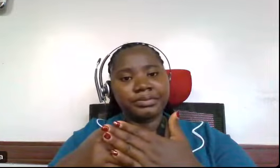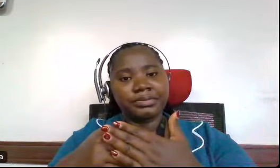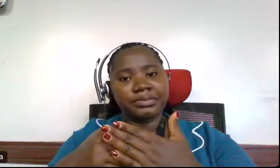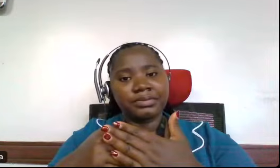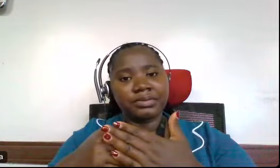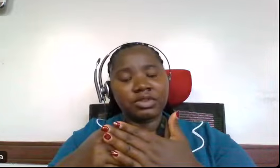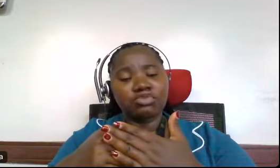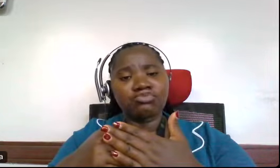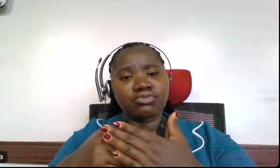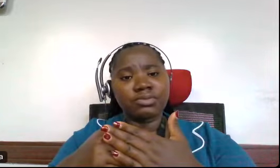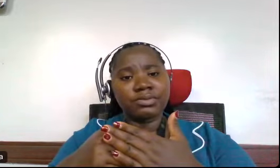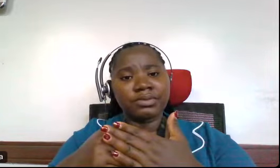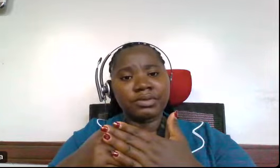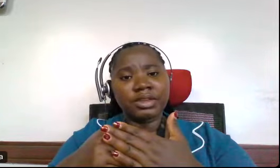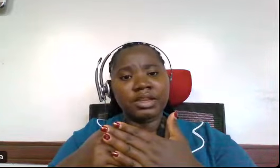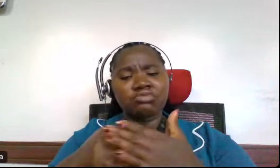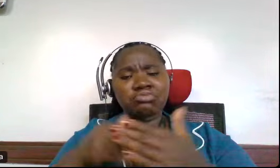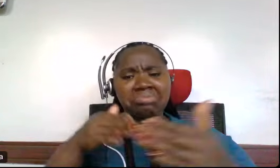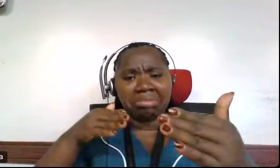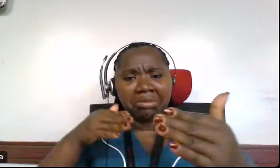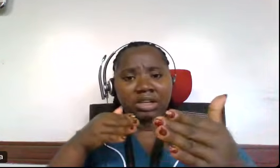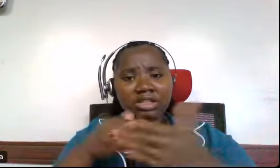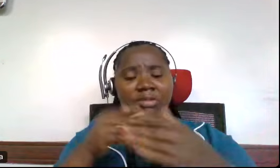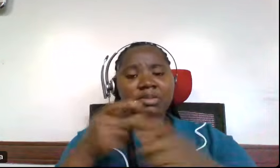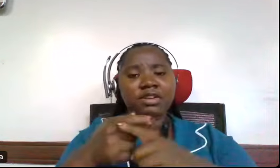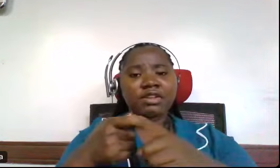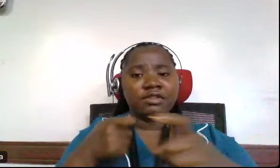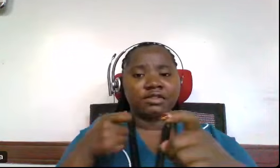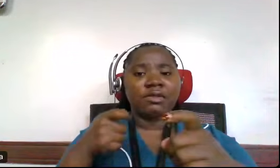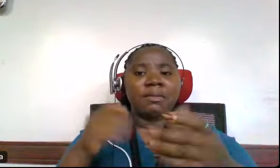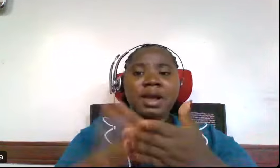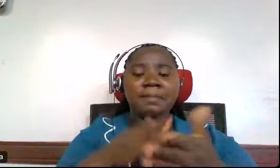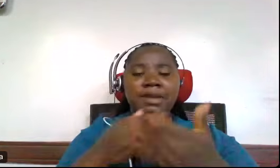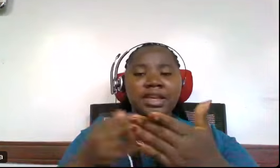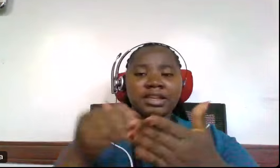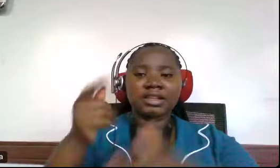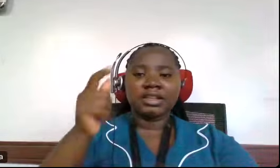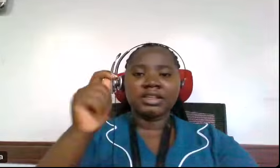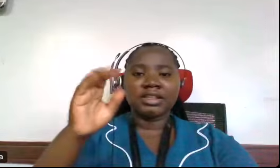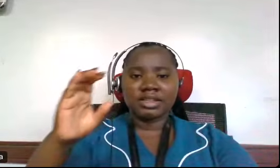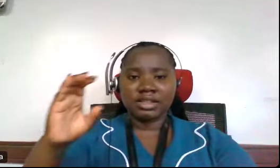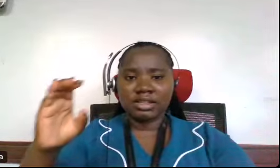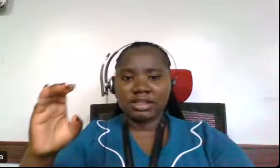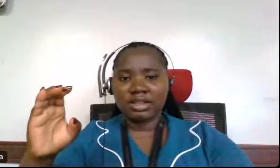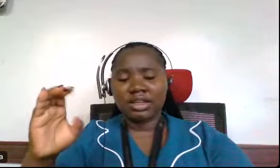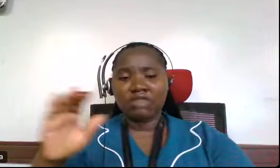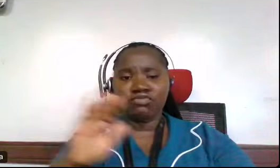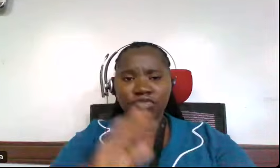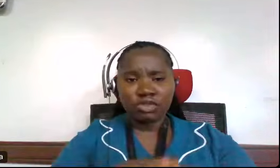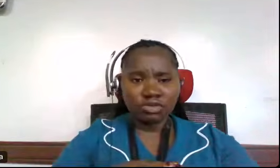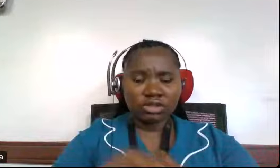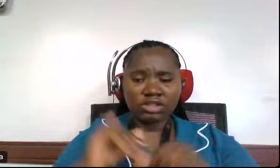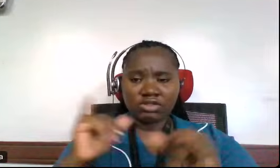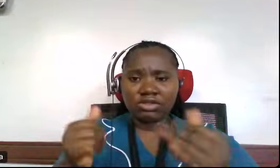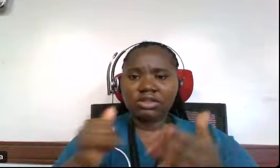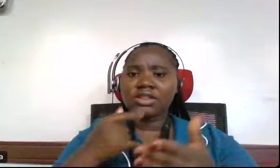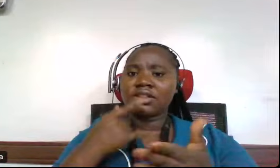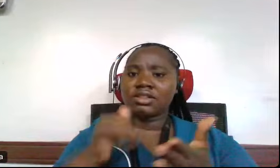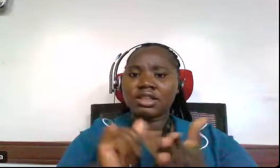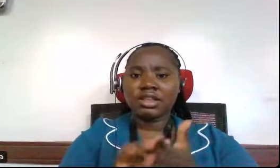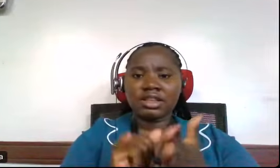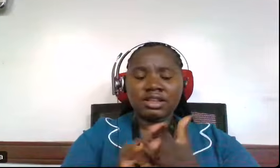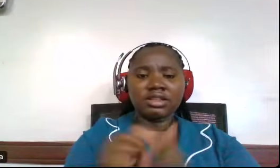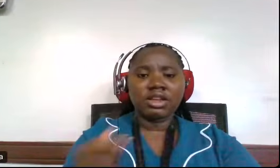hinder your application for the tax compliance. However, the good news is the government of Kenya has extended